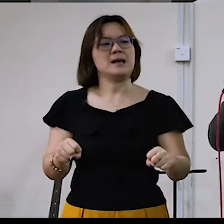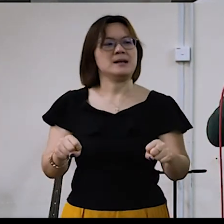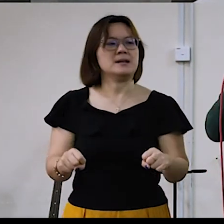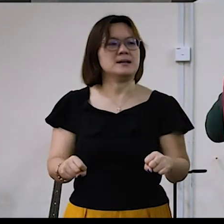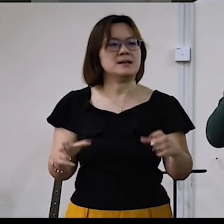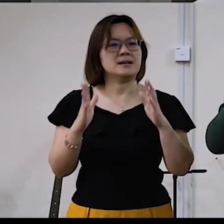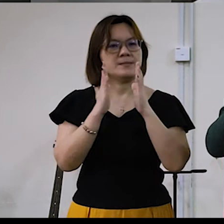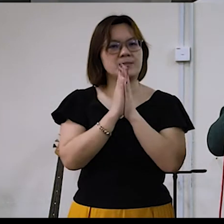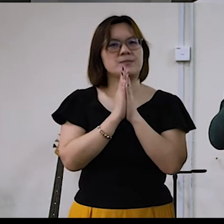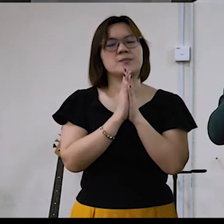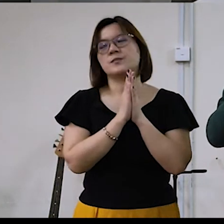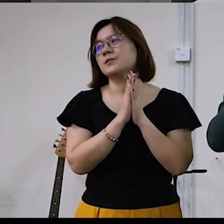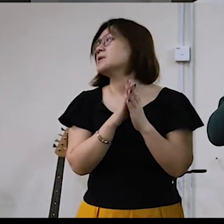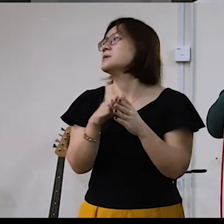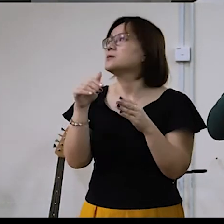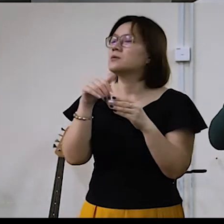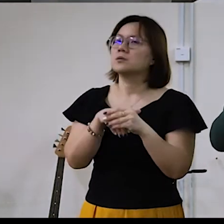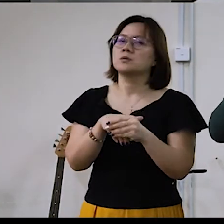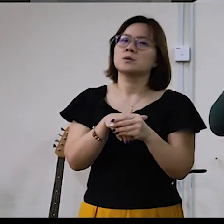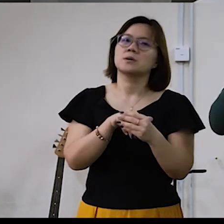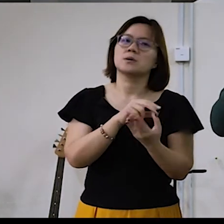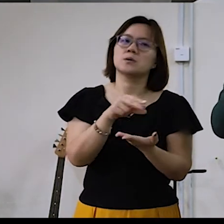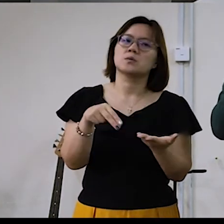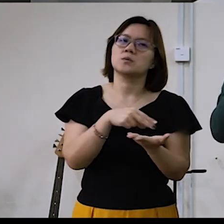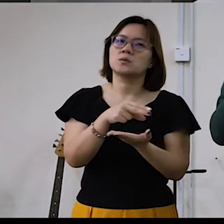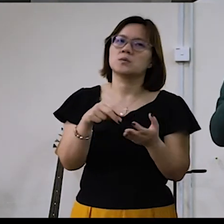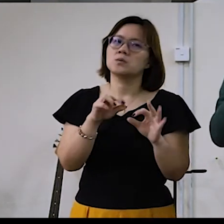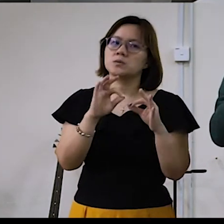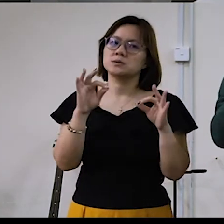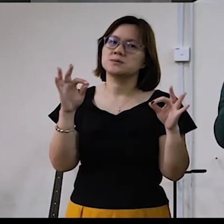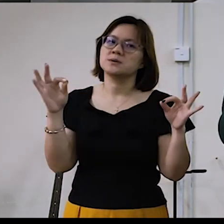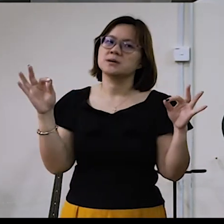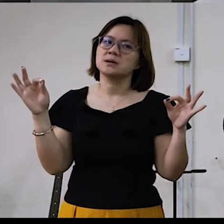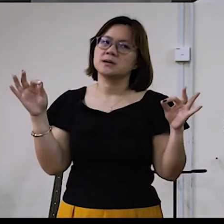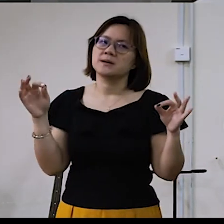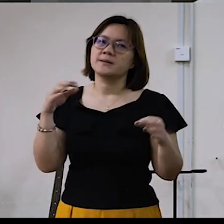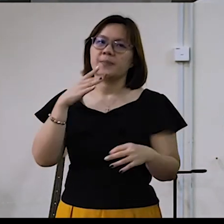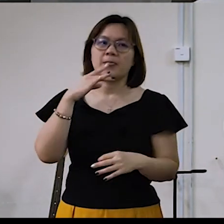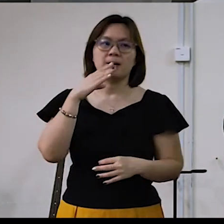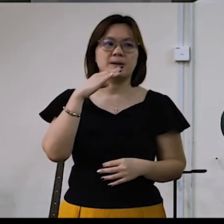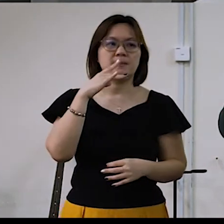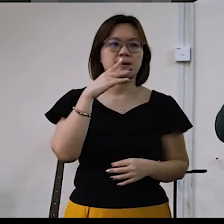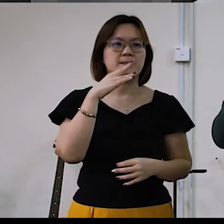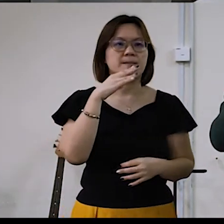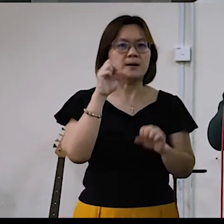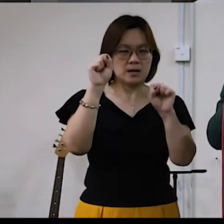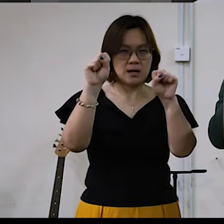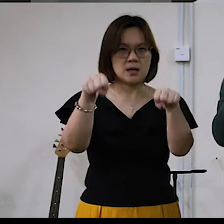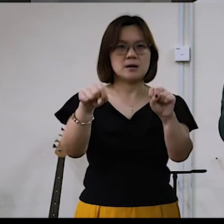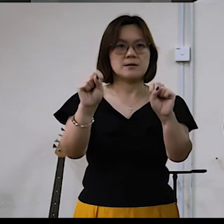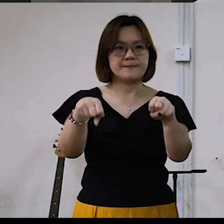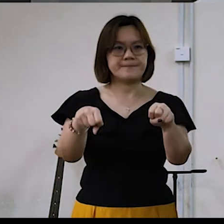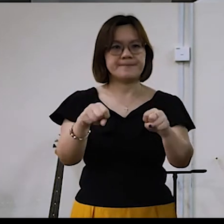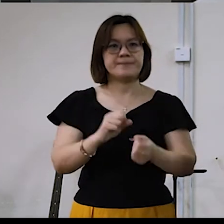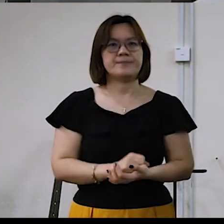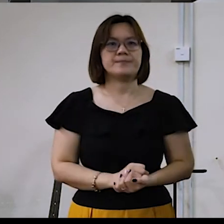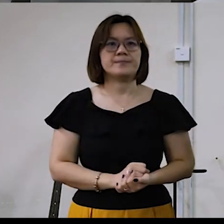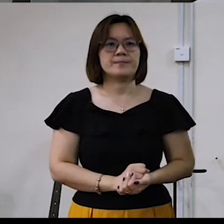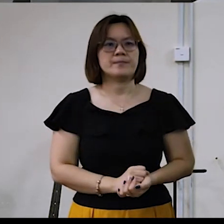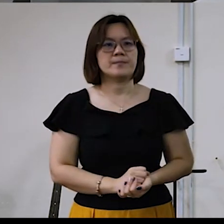true Christian can pray in the Holy Spirit. Who can say amen? It's the fact, in the matter of whether you want or you don't